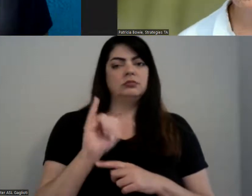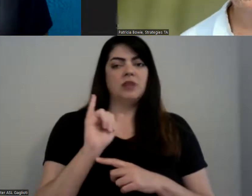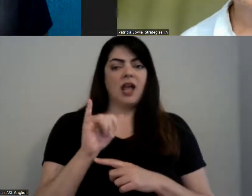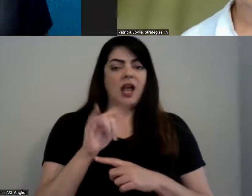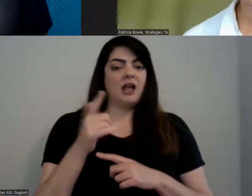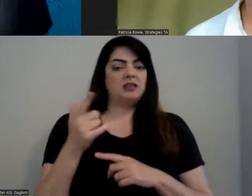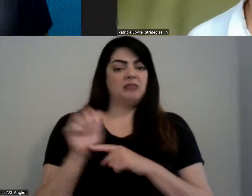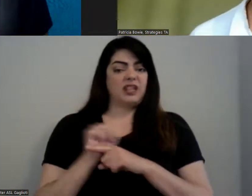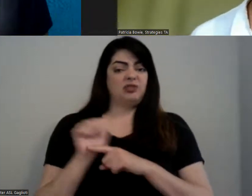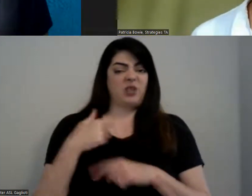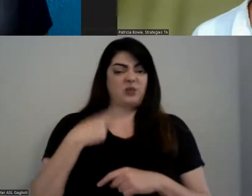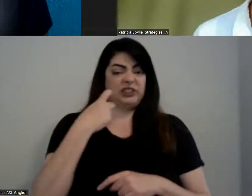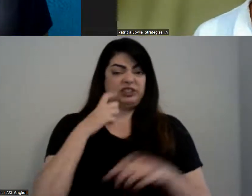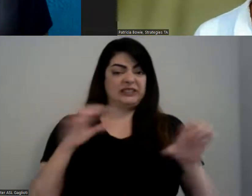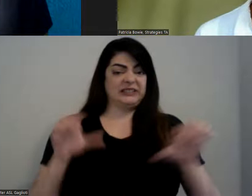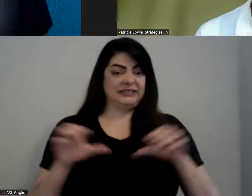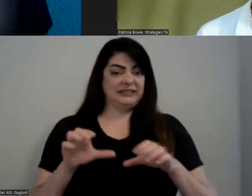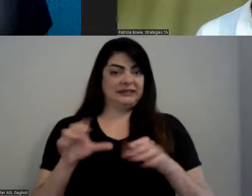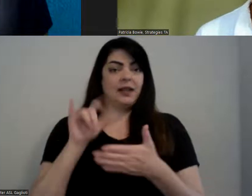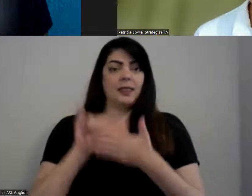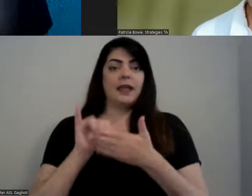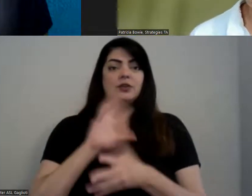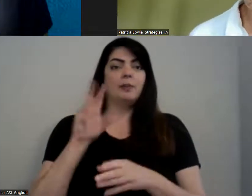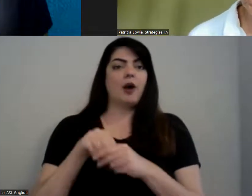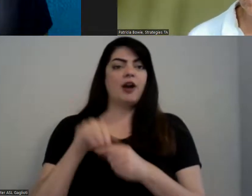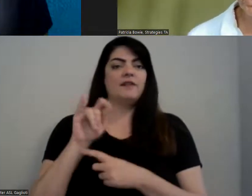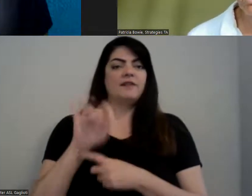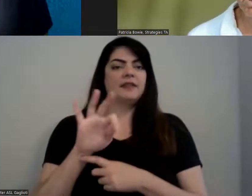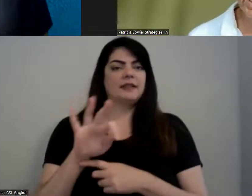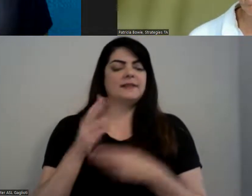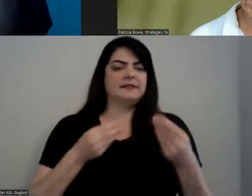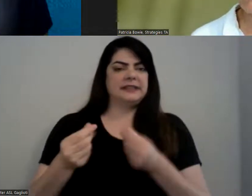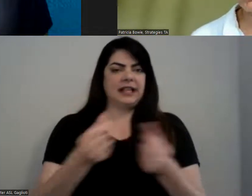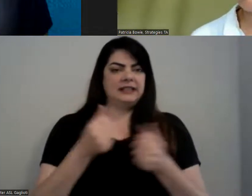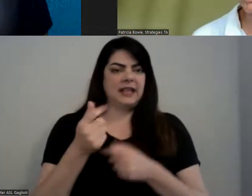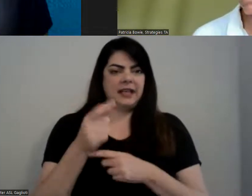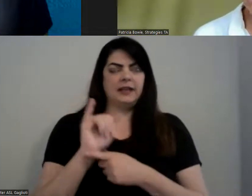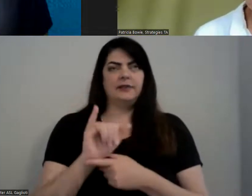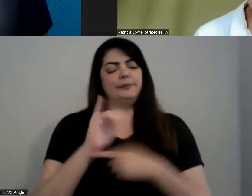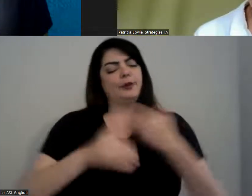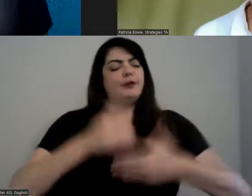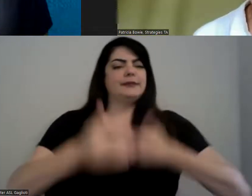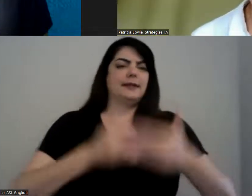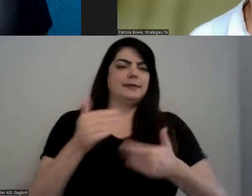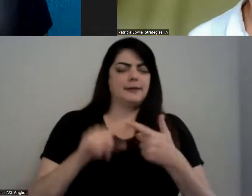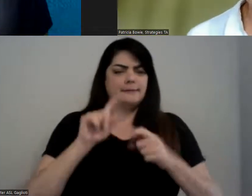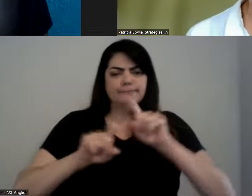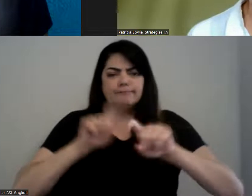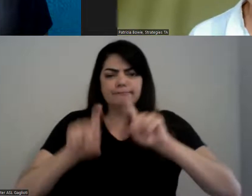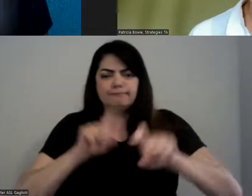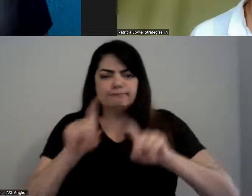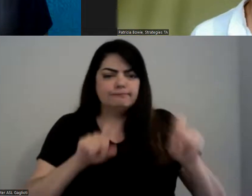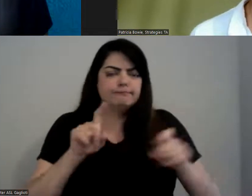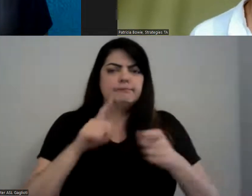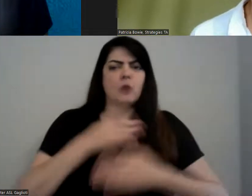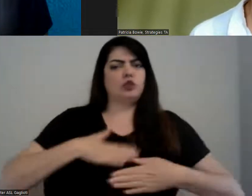did, right? It's part of a facilitative process called Appreciative Inquiry, right? Very modified version, but just a